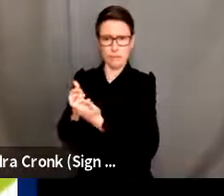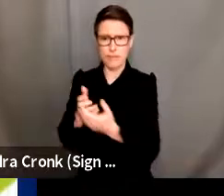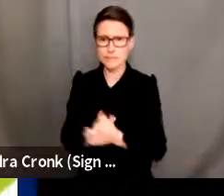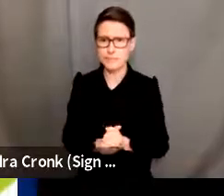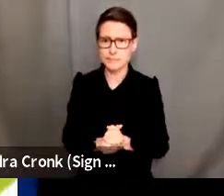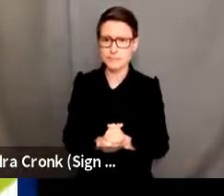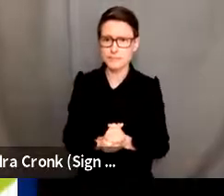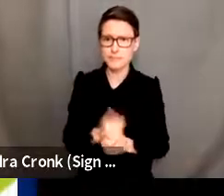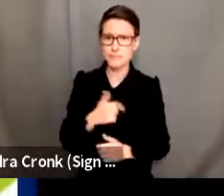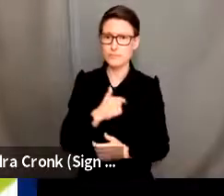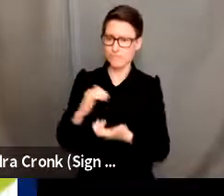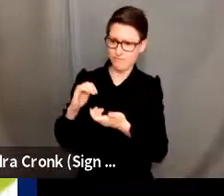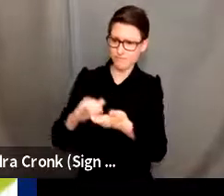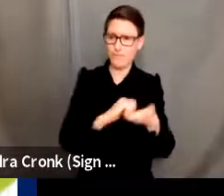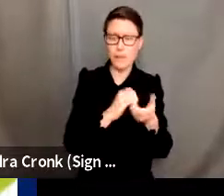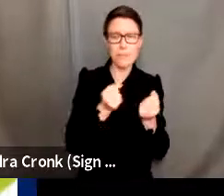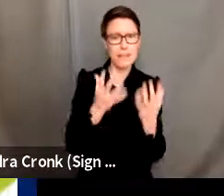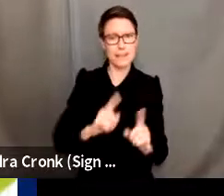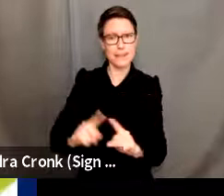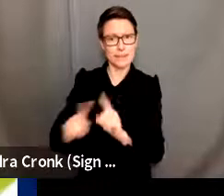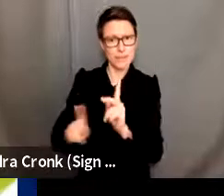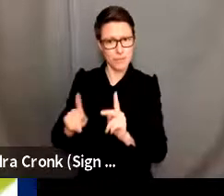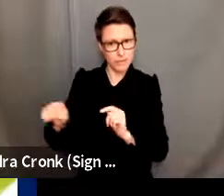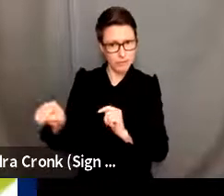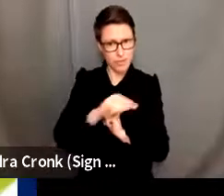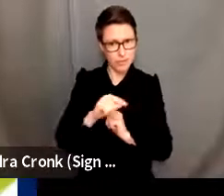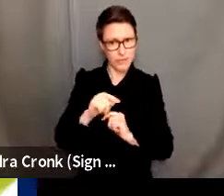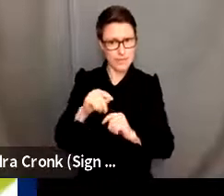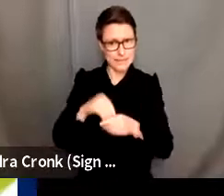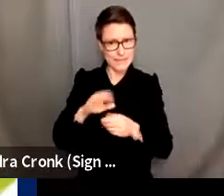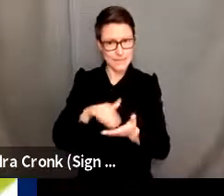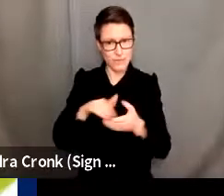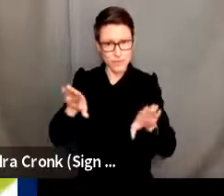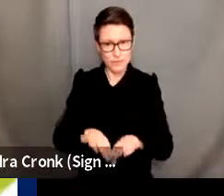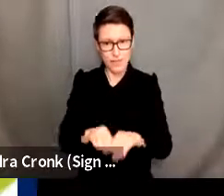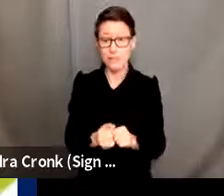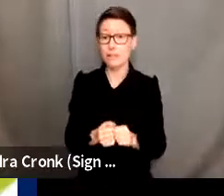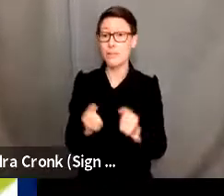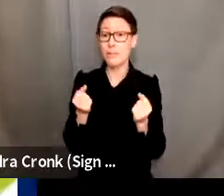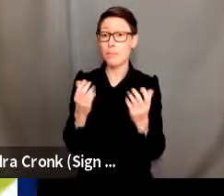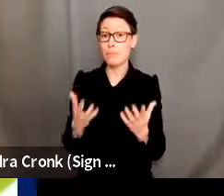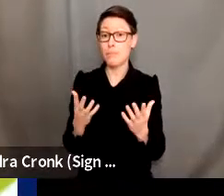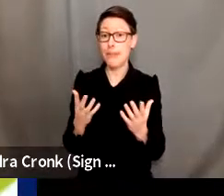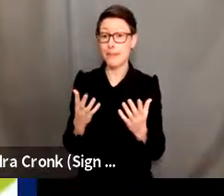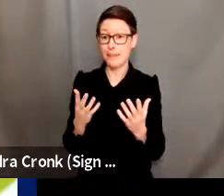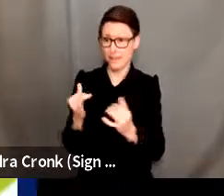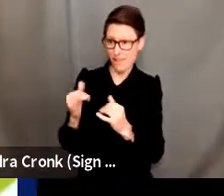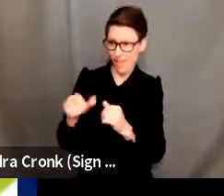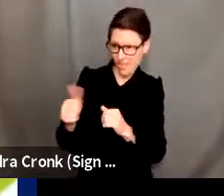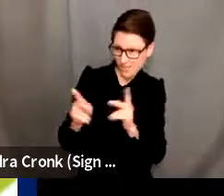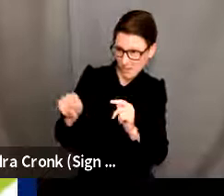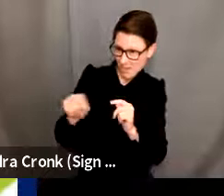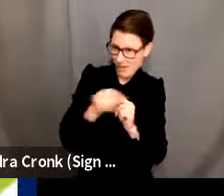valley to help connect them to volunteers. Many of the colleagues that I've seen on this call utilize our